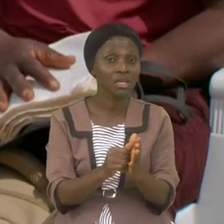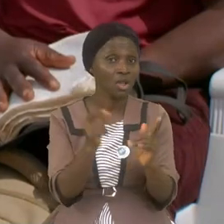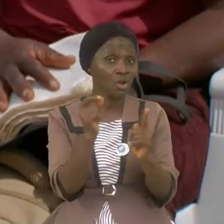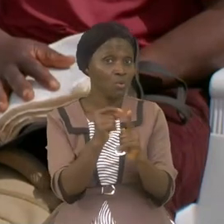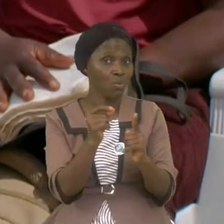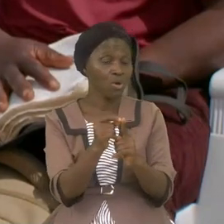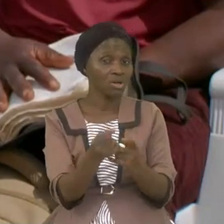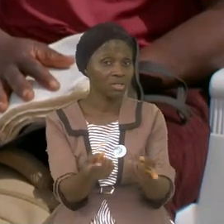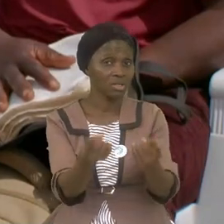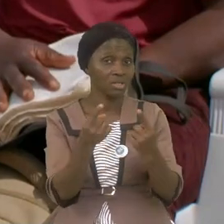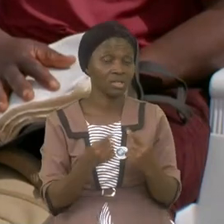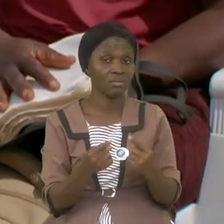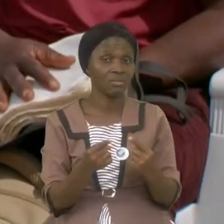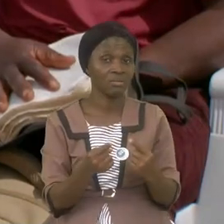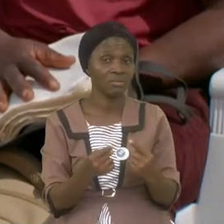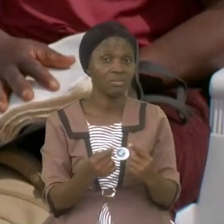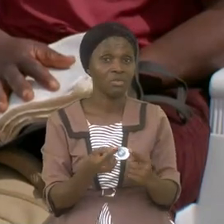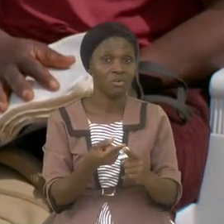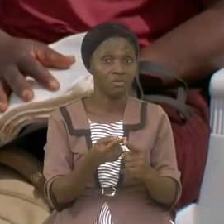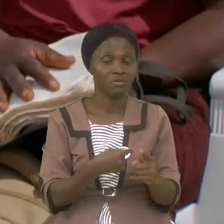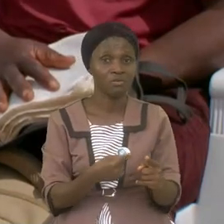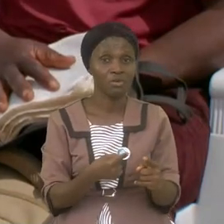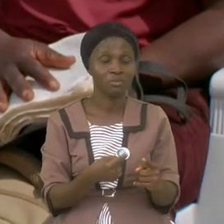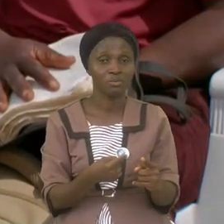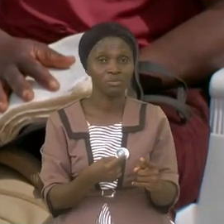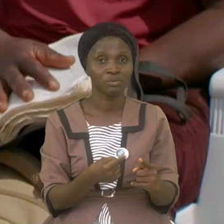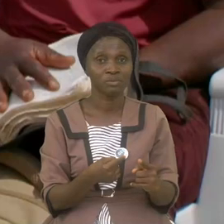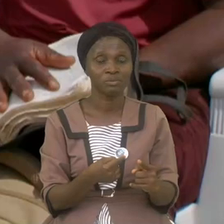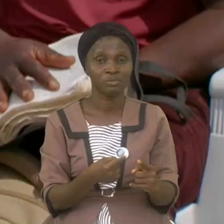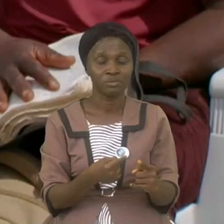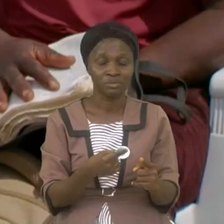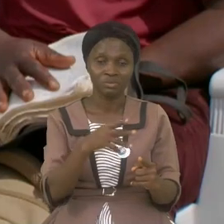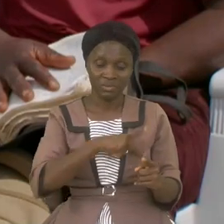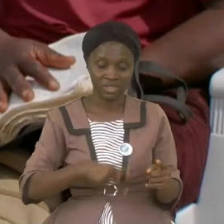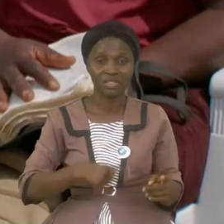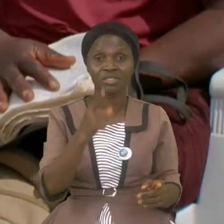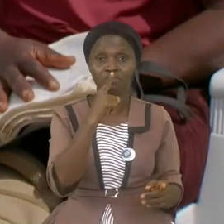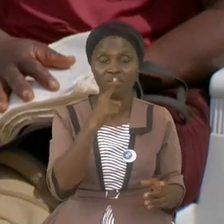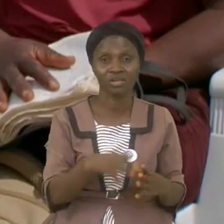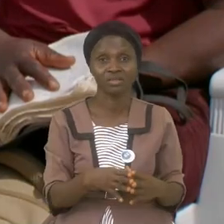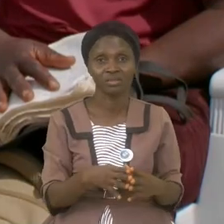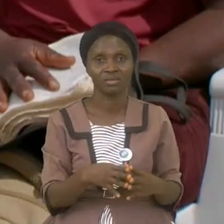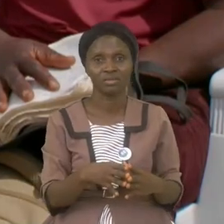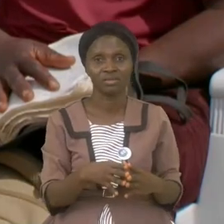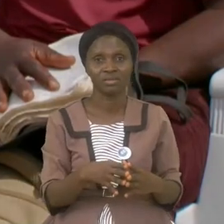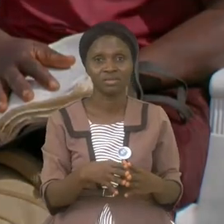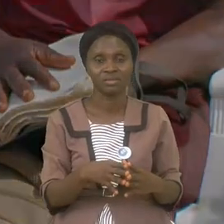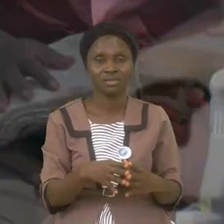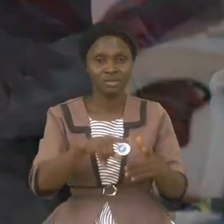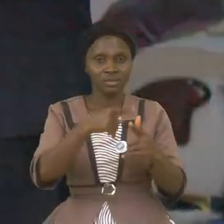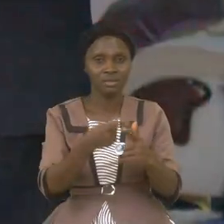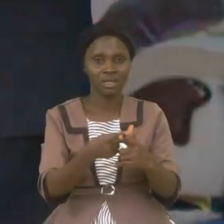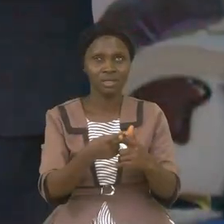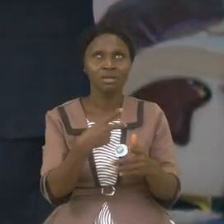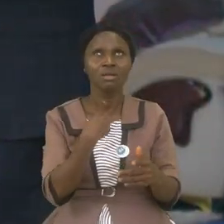while the word was in the king's mouth, there fell a voice from